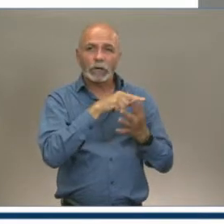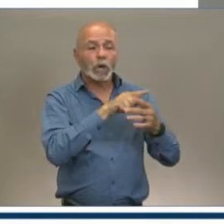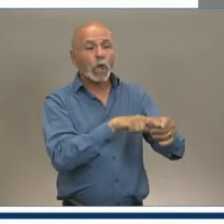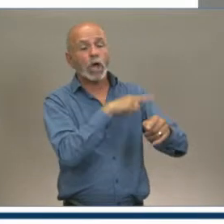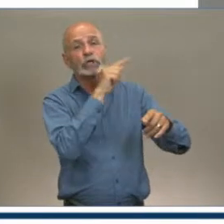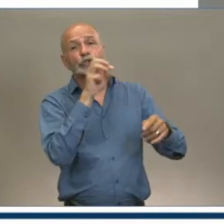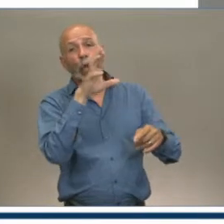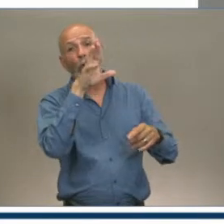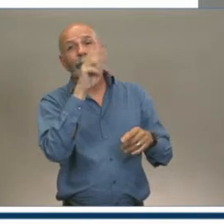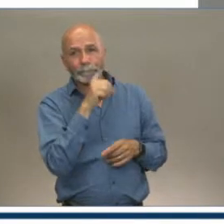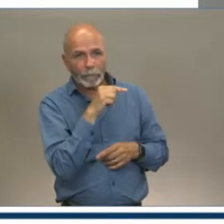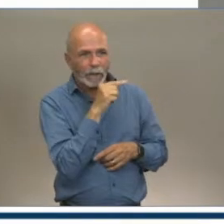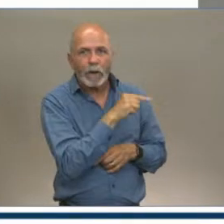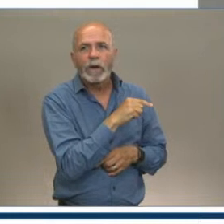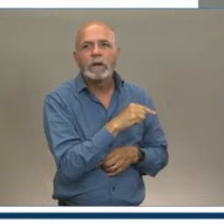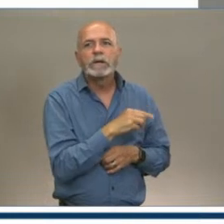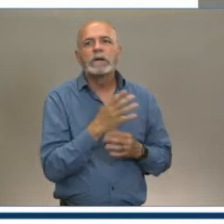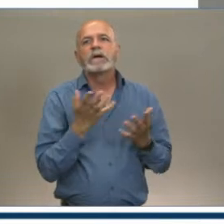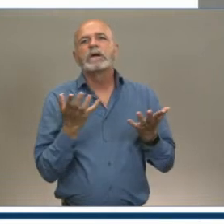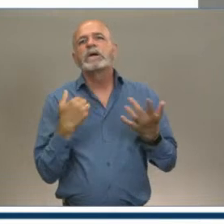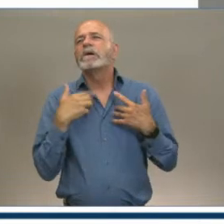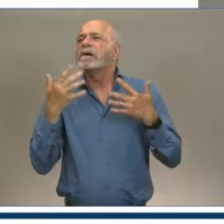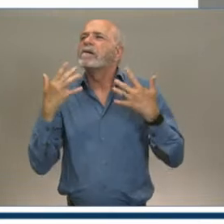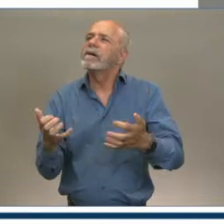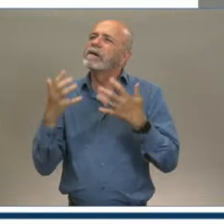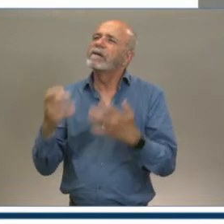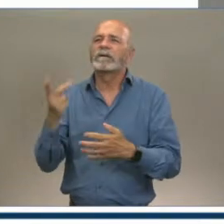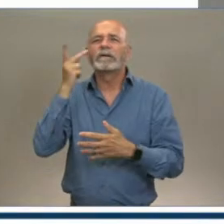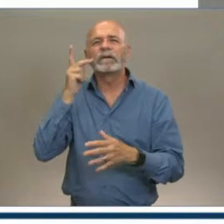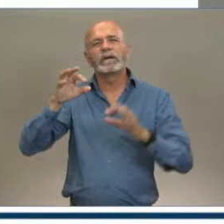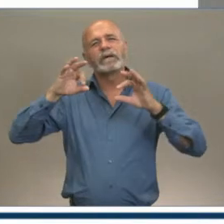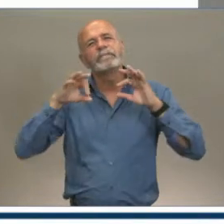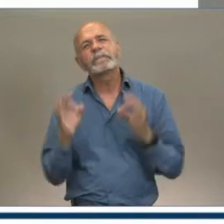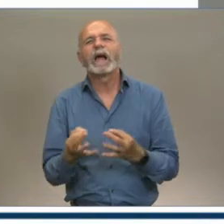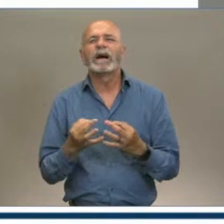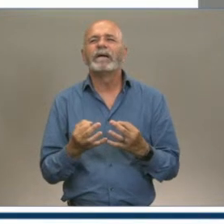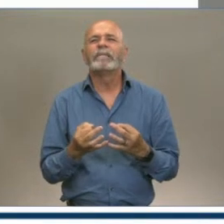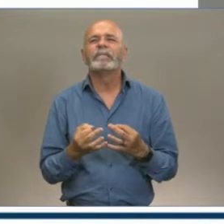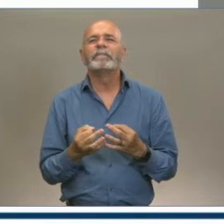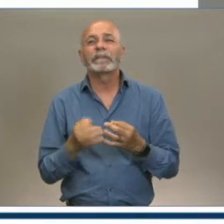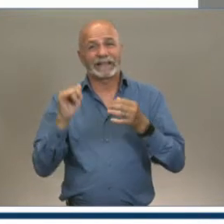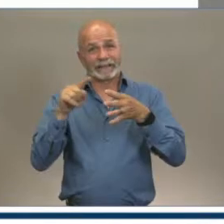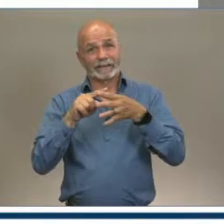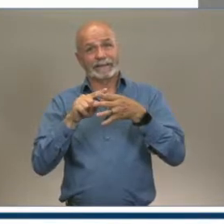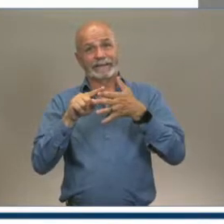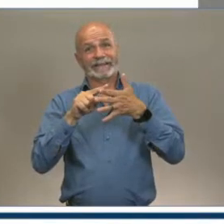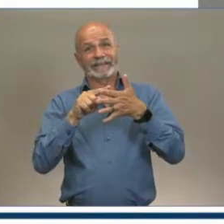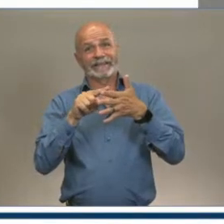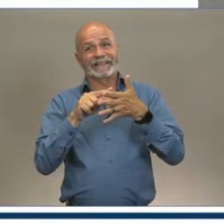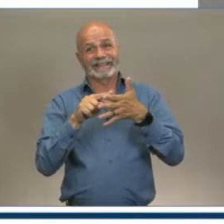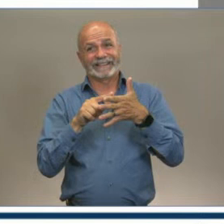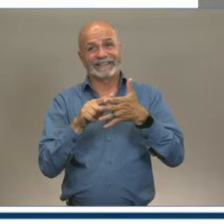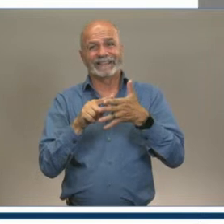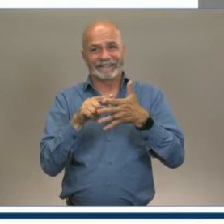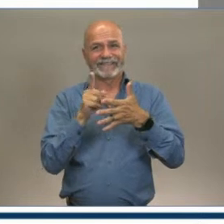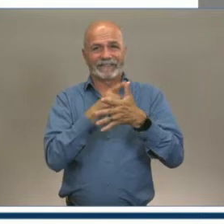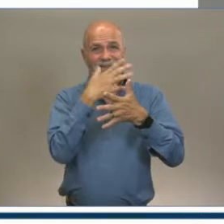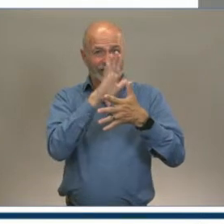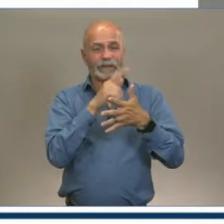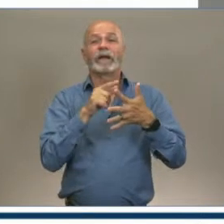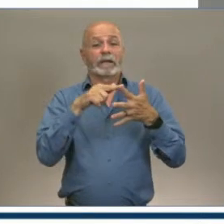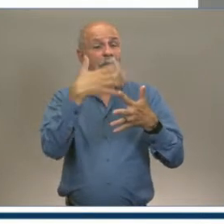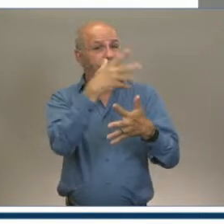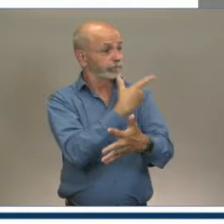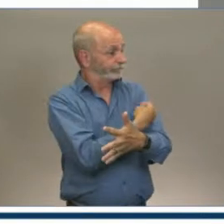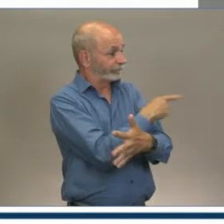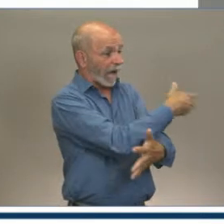on residents and those who love them. In phase 2, group activities and dining for immunized residents can